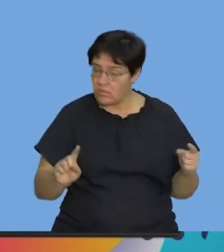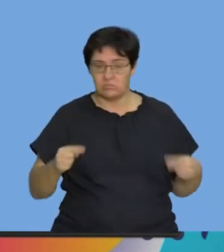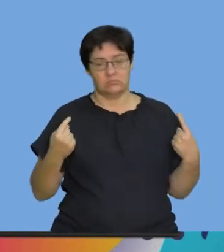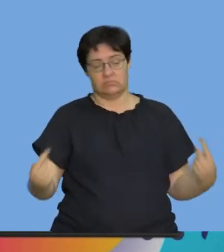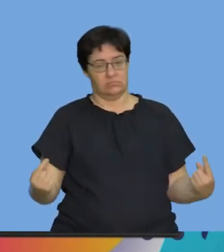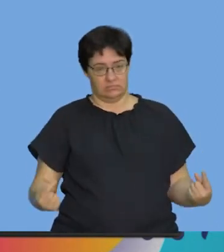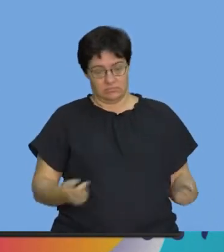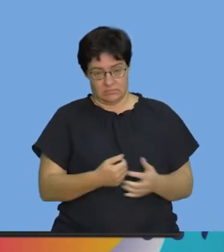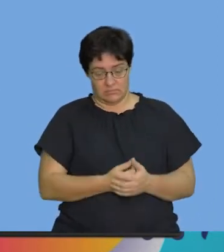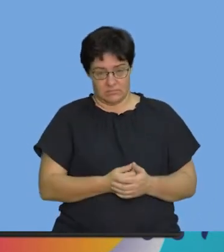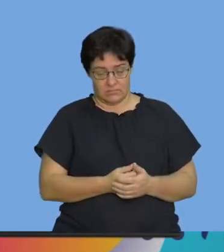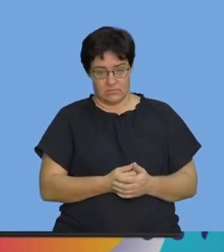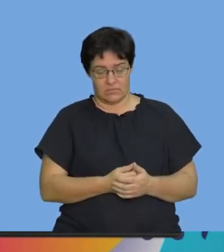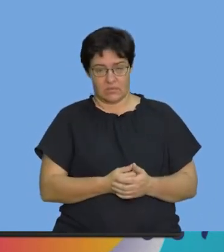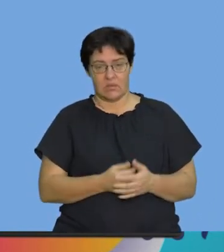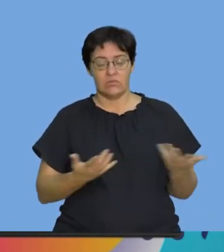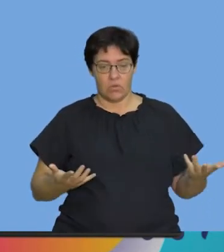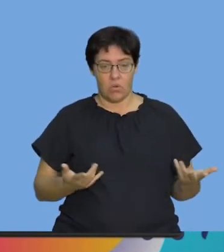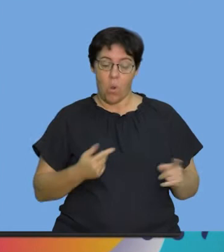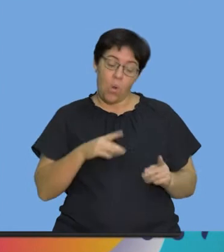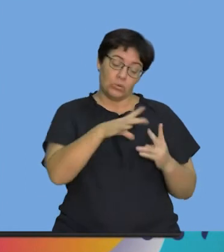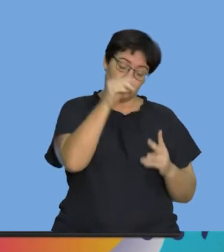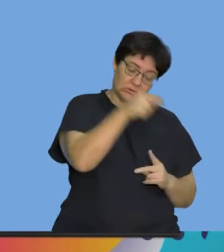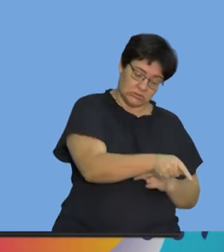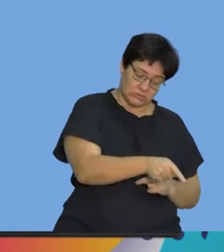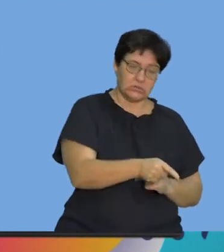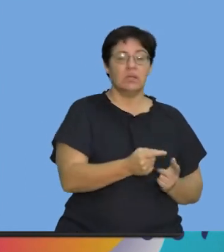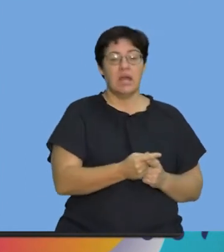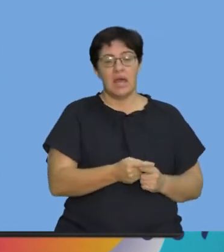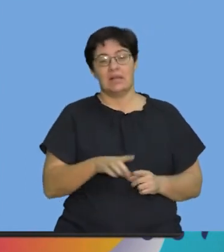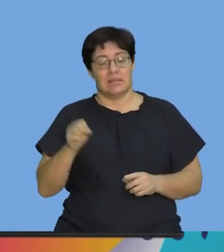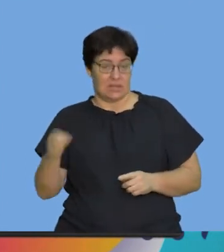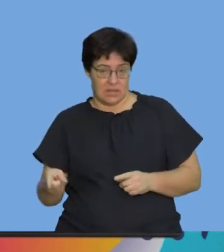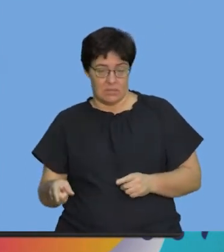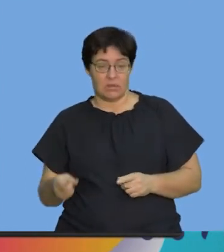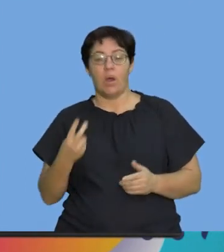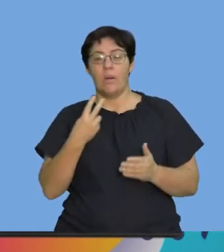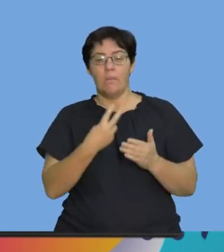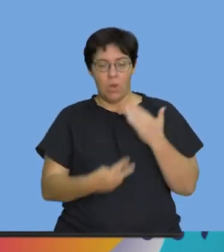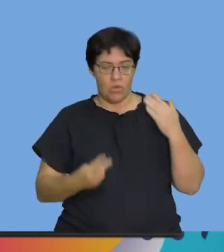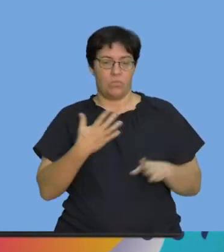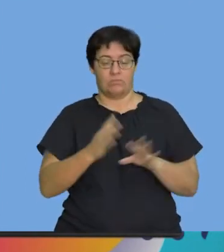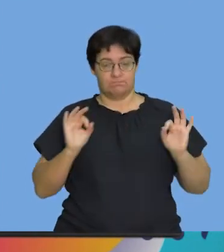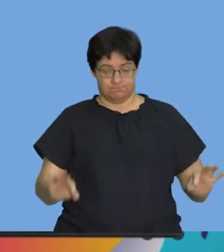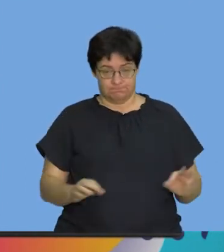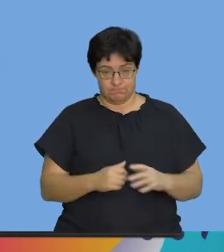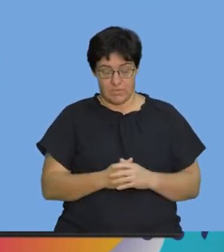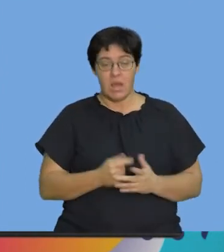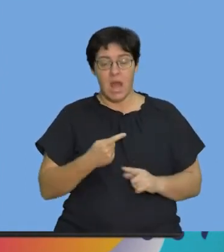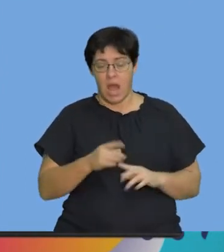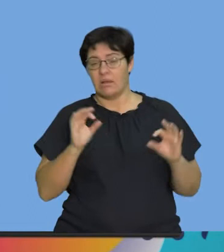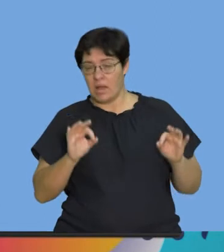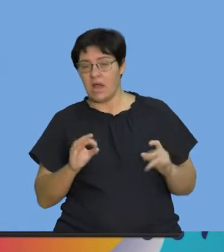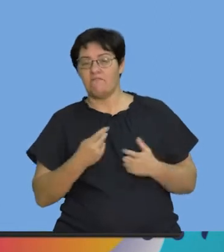wouldn't really make sense. So it's either you choose this one or you take that one, but both of them do work, especially when it comes to a